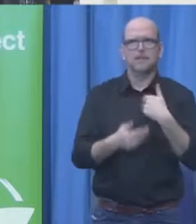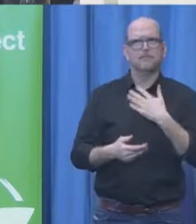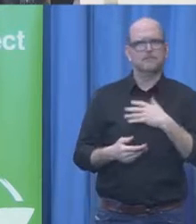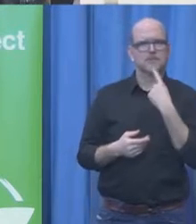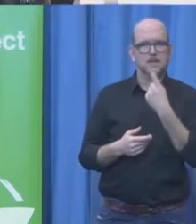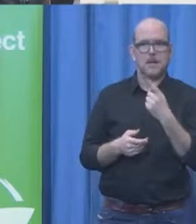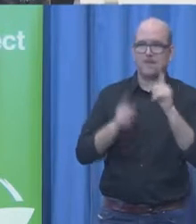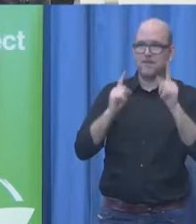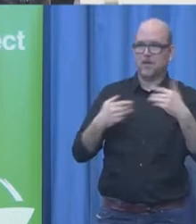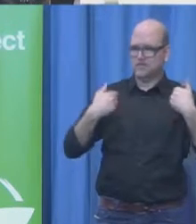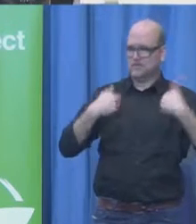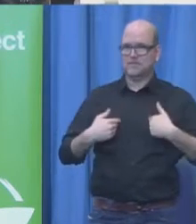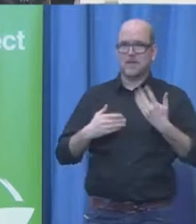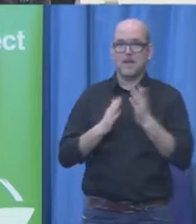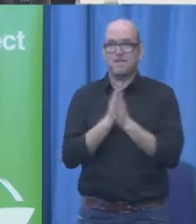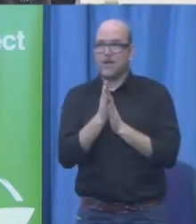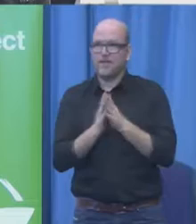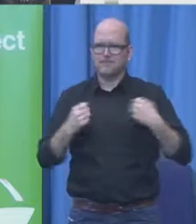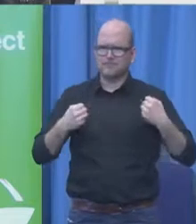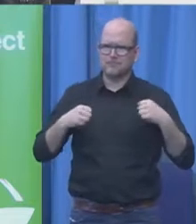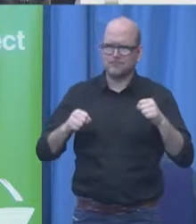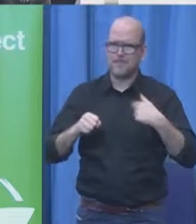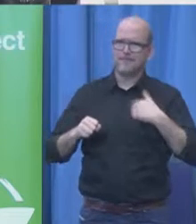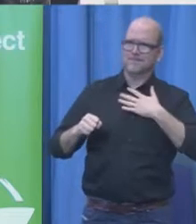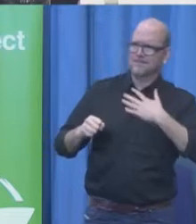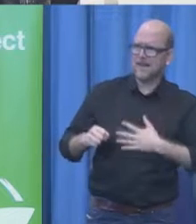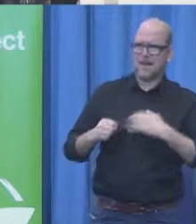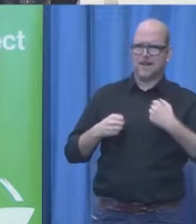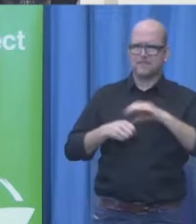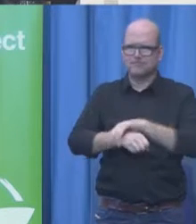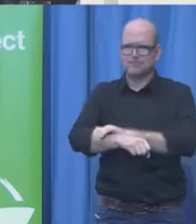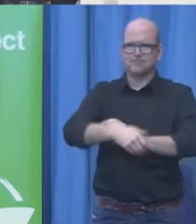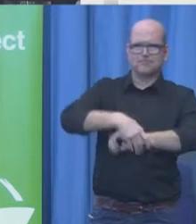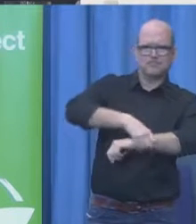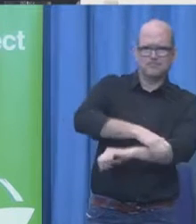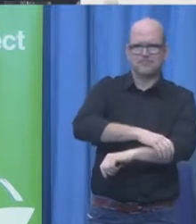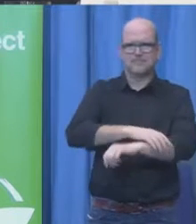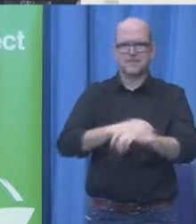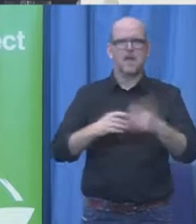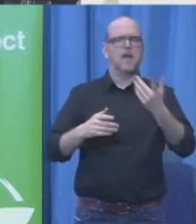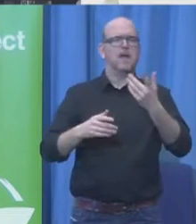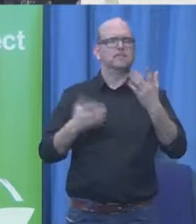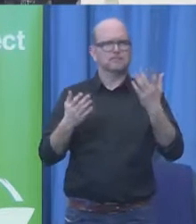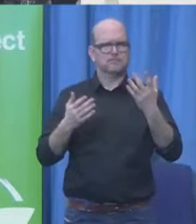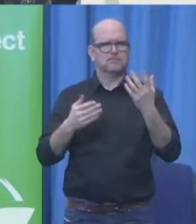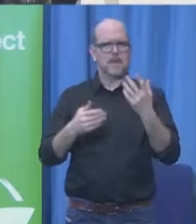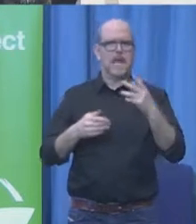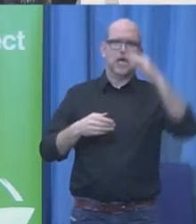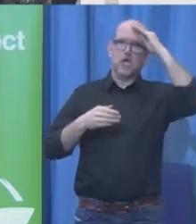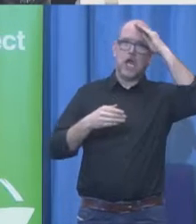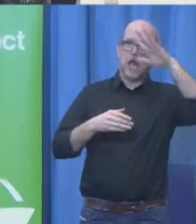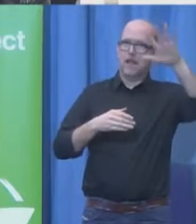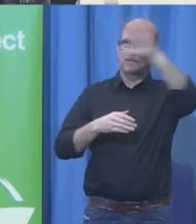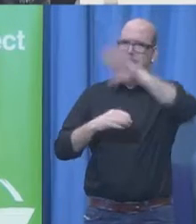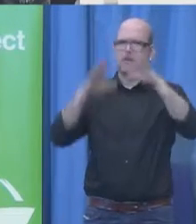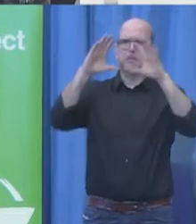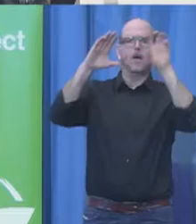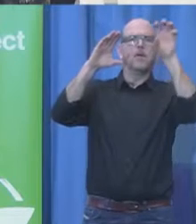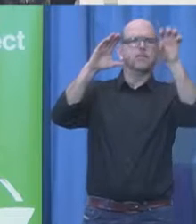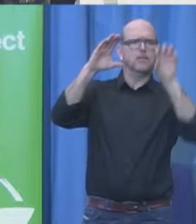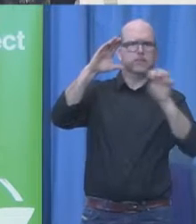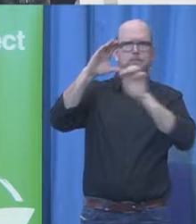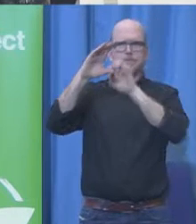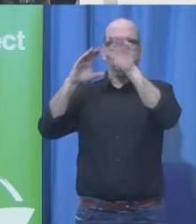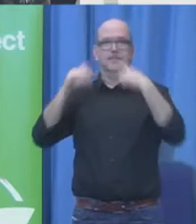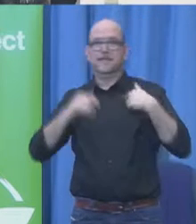of my constituency, which is County Clare, which is in the west of Ireland. And I would have a significantly high media profile.